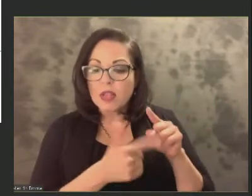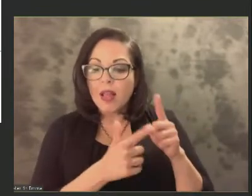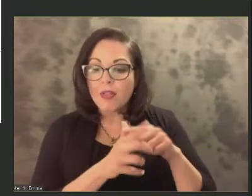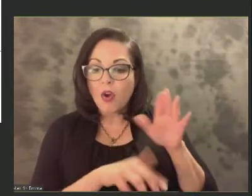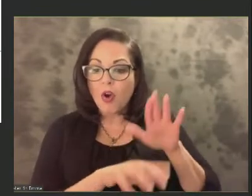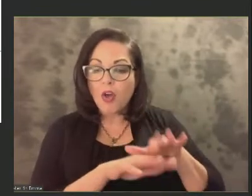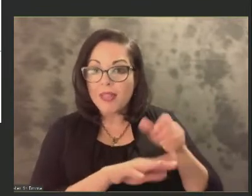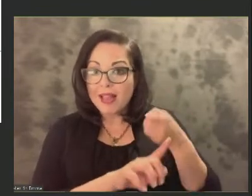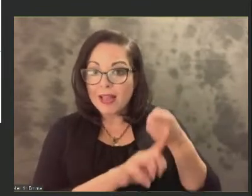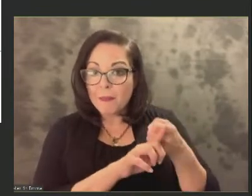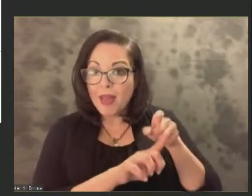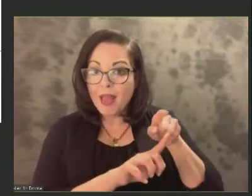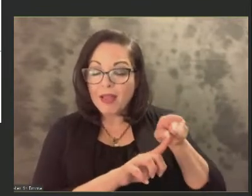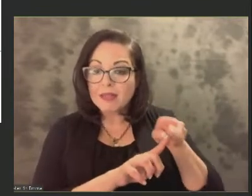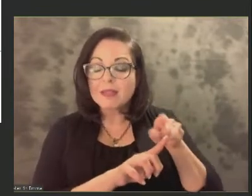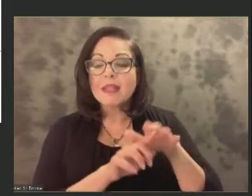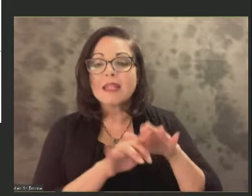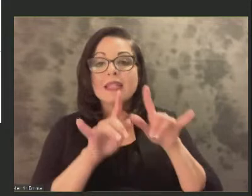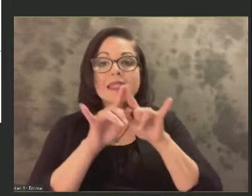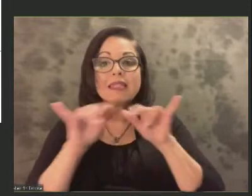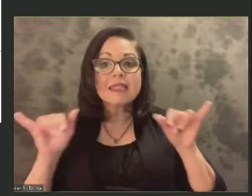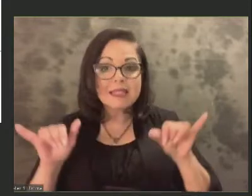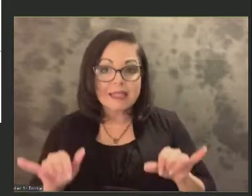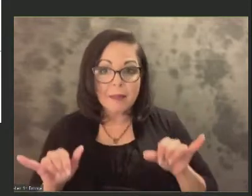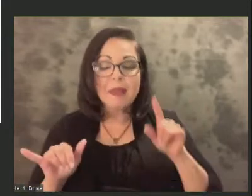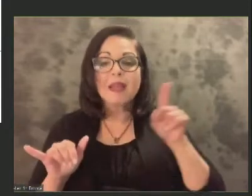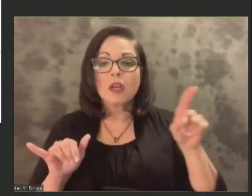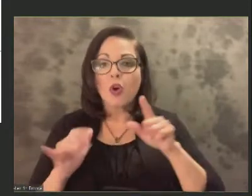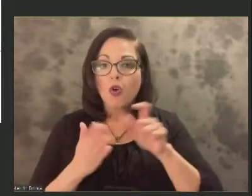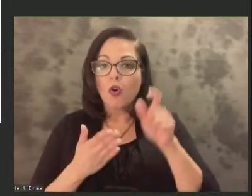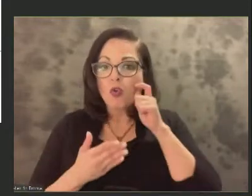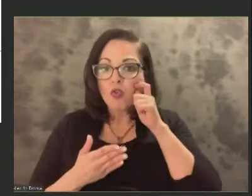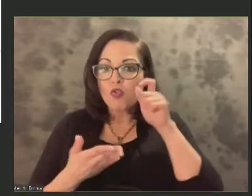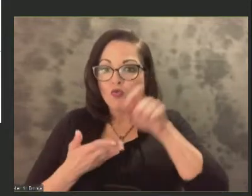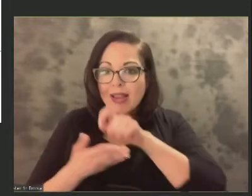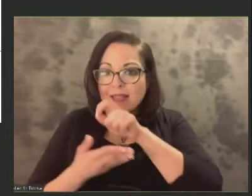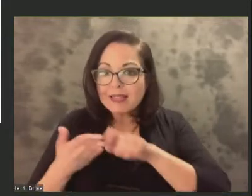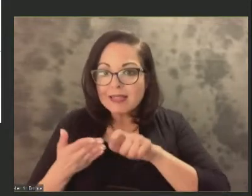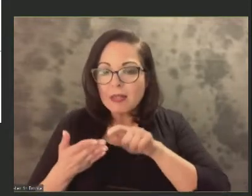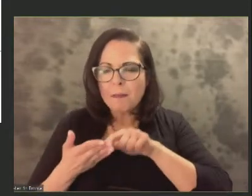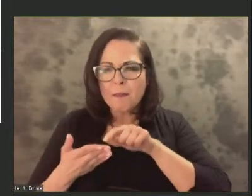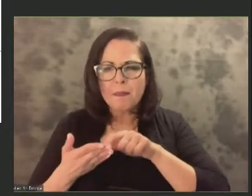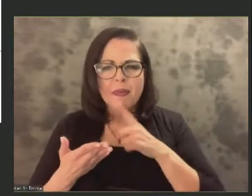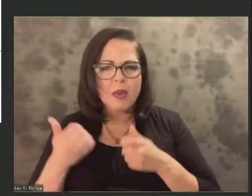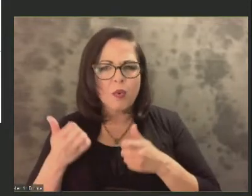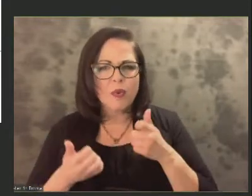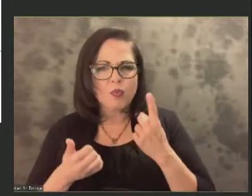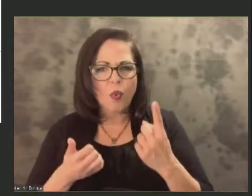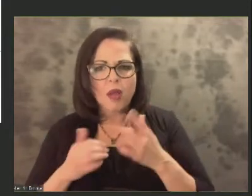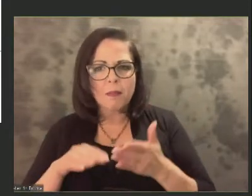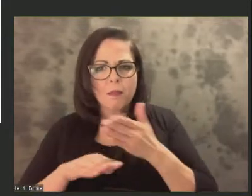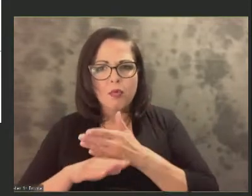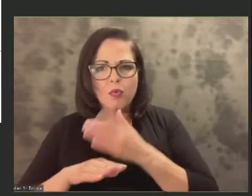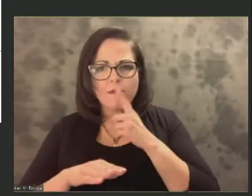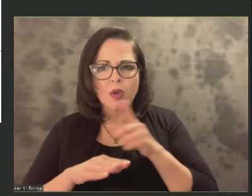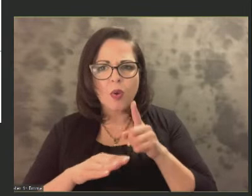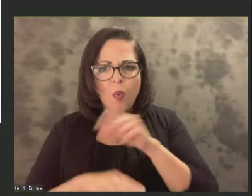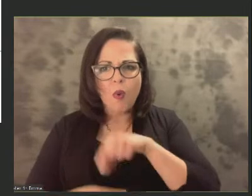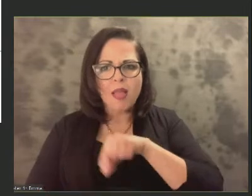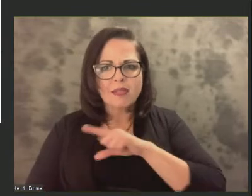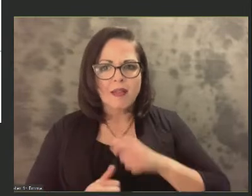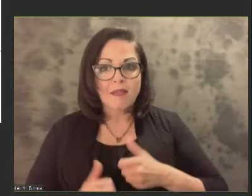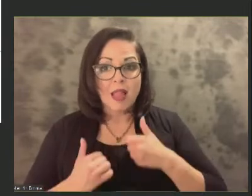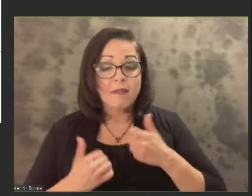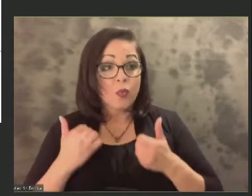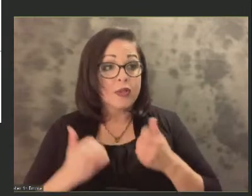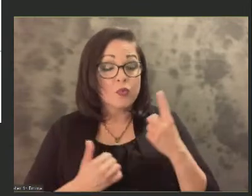impact, systemic racism. They looked at which ones actually improved quality of life, which ones